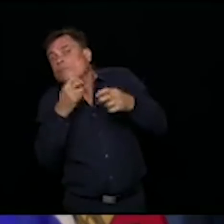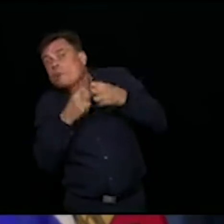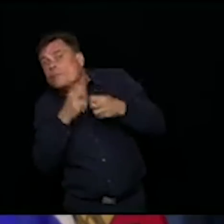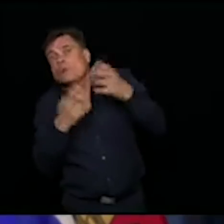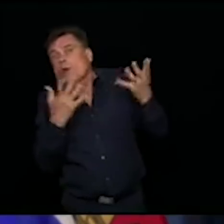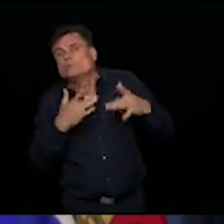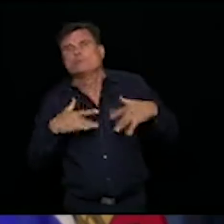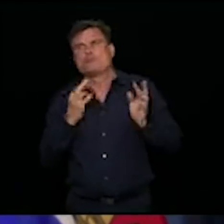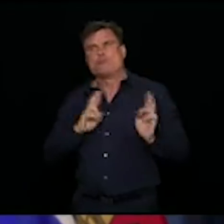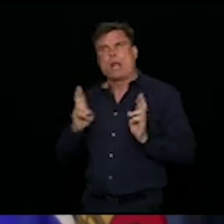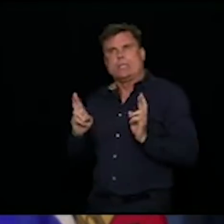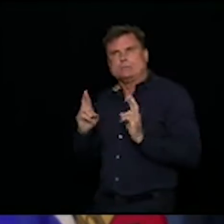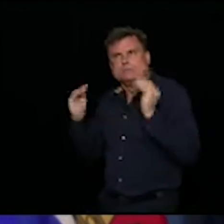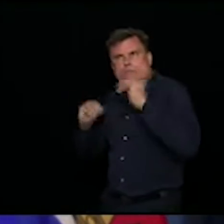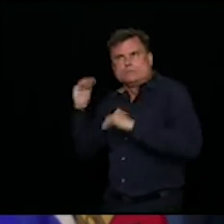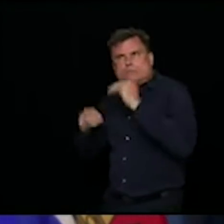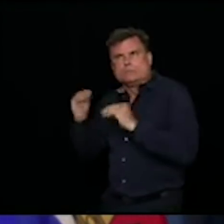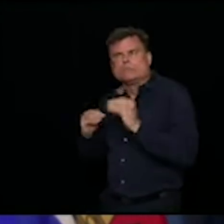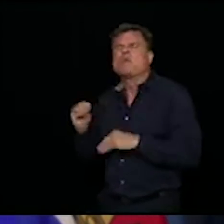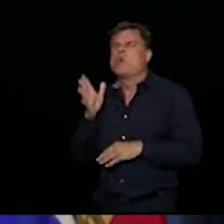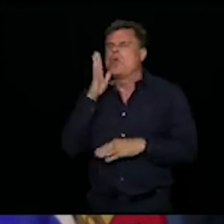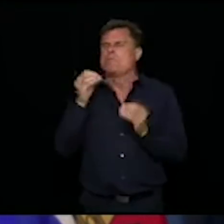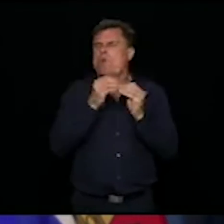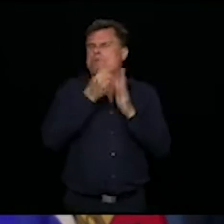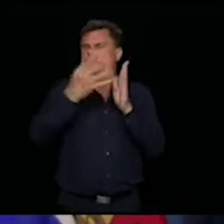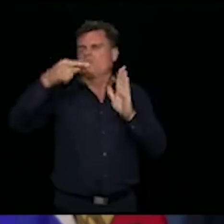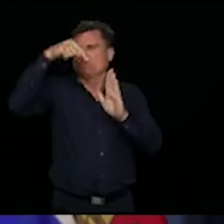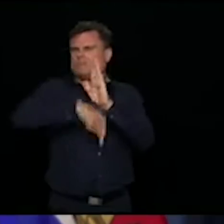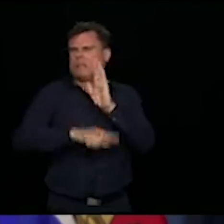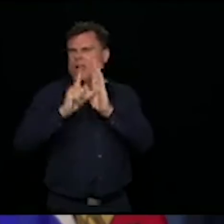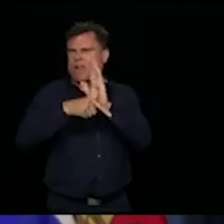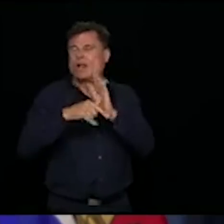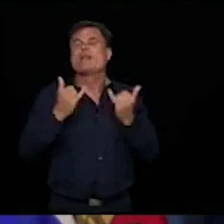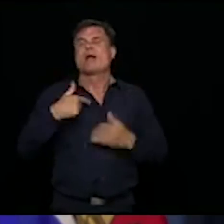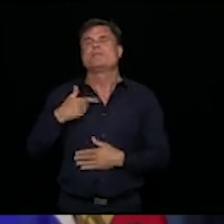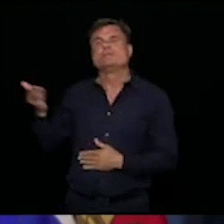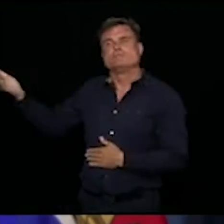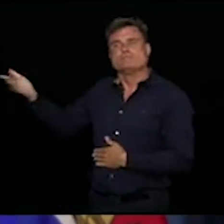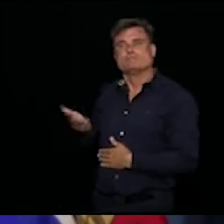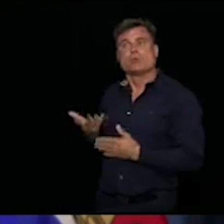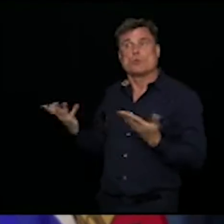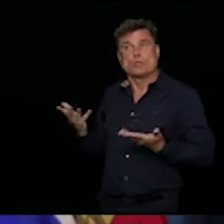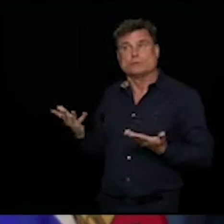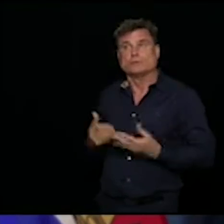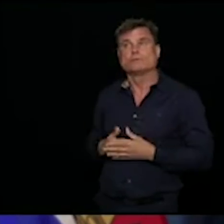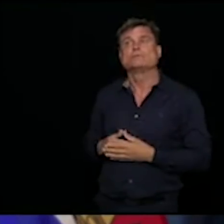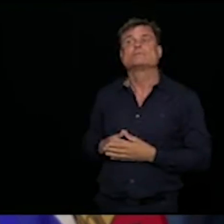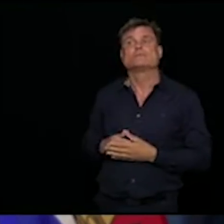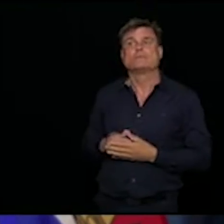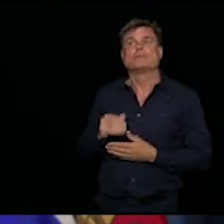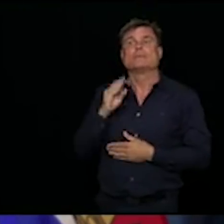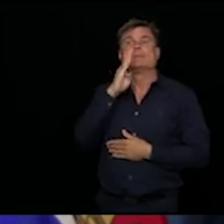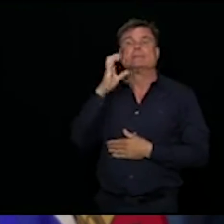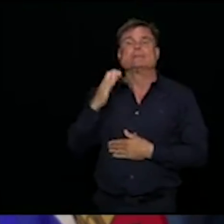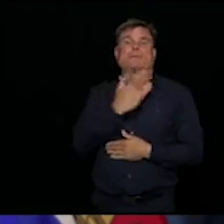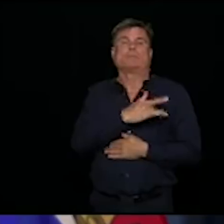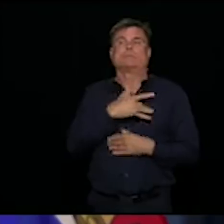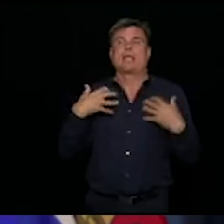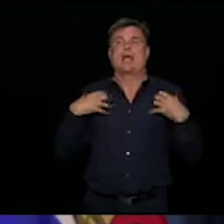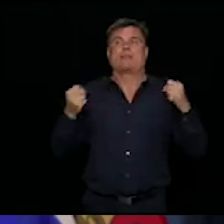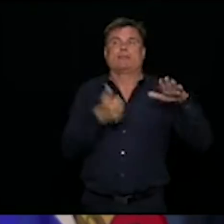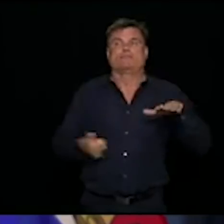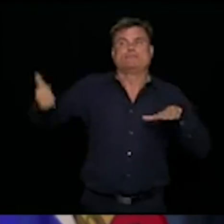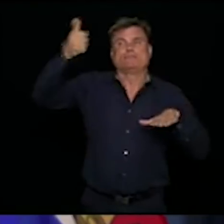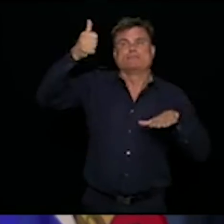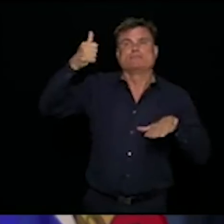the new school year begins. I will say more about this and what it will mean for families, students and staff in a few moments, but first I'd